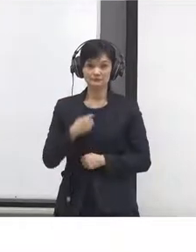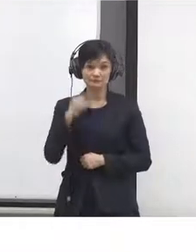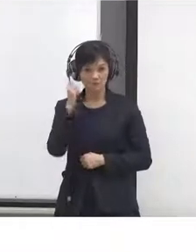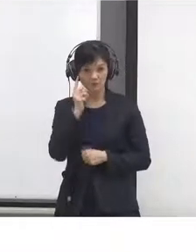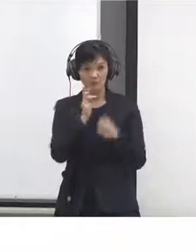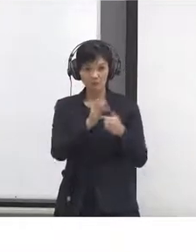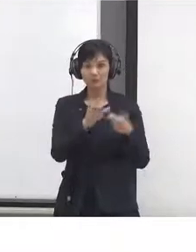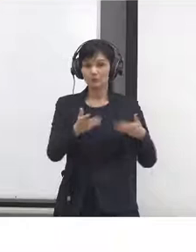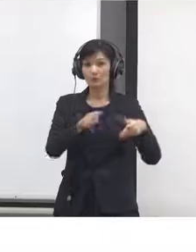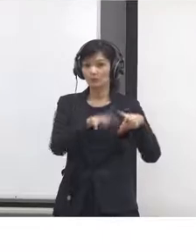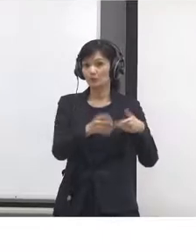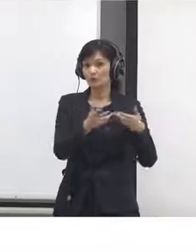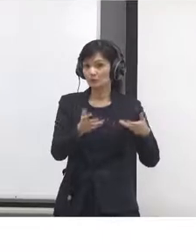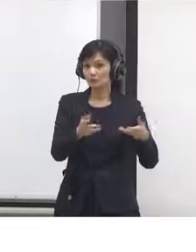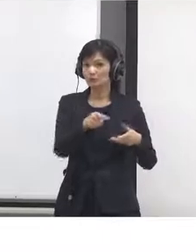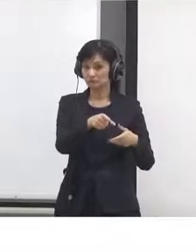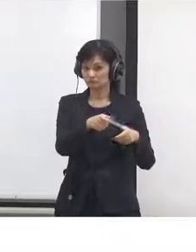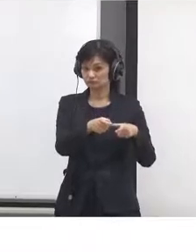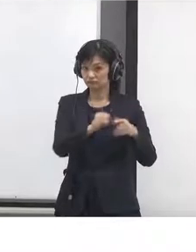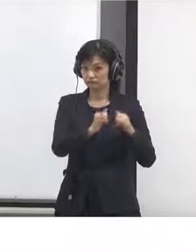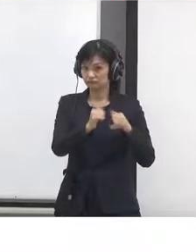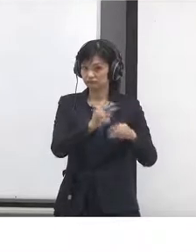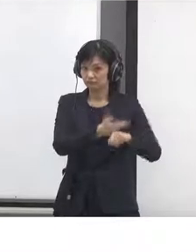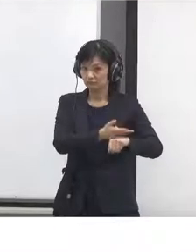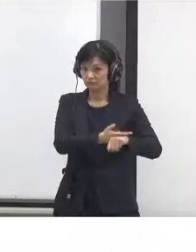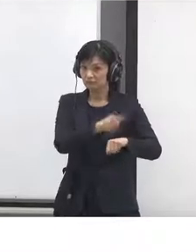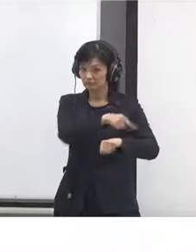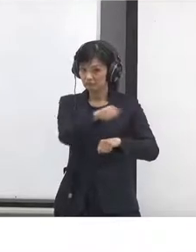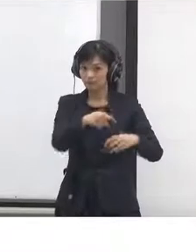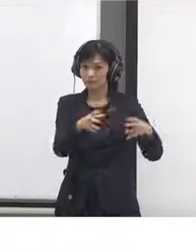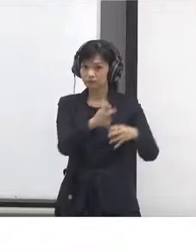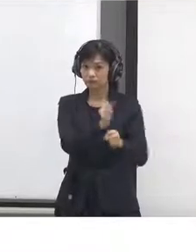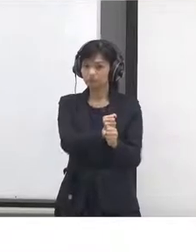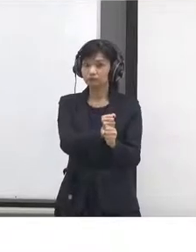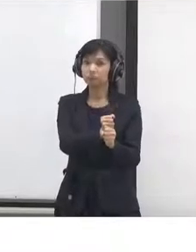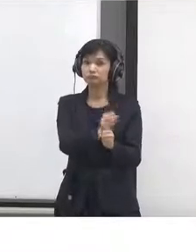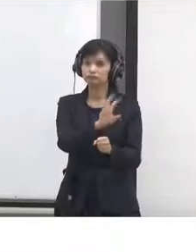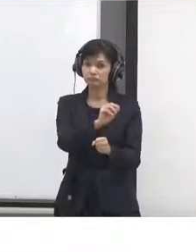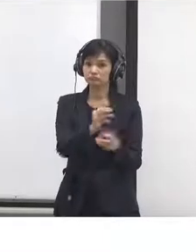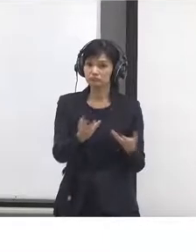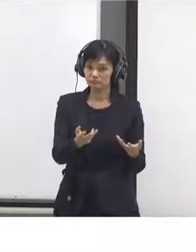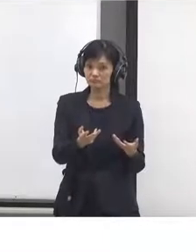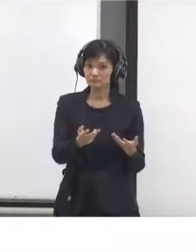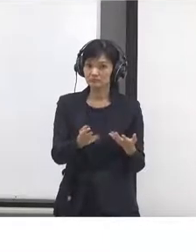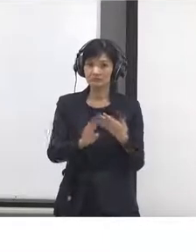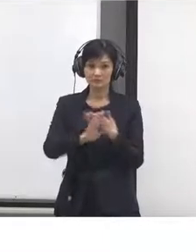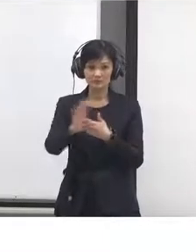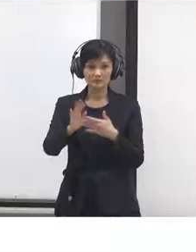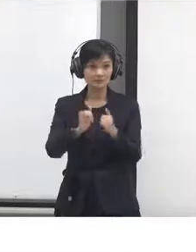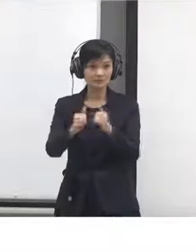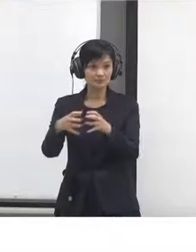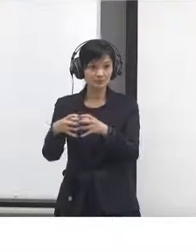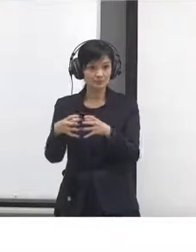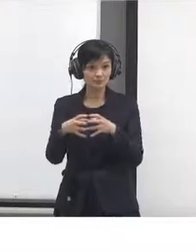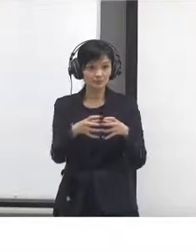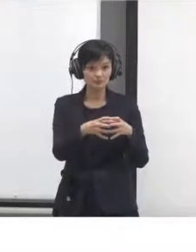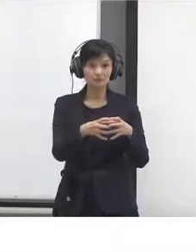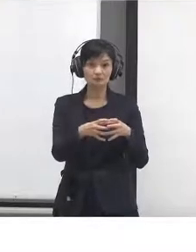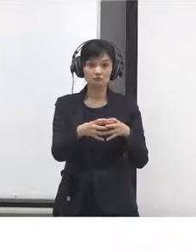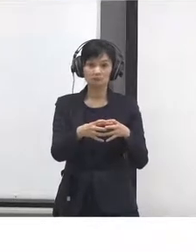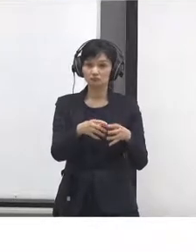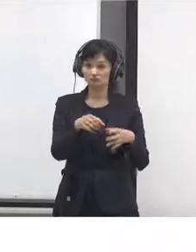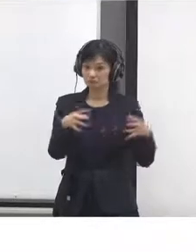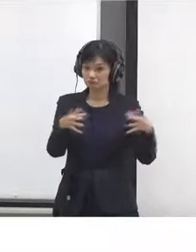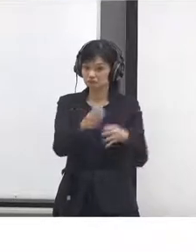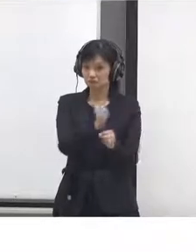like collaboration, like building same project together with other community in Toronto or maybe other countries, Civitech